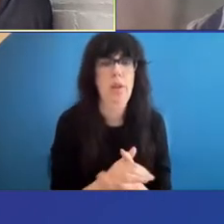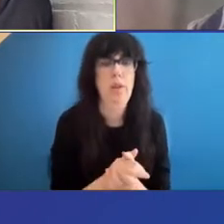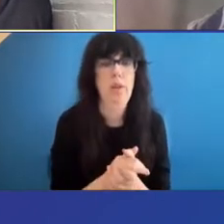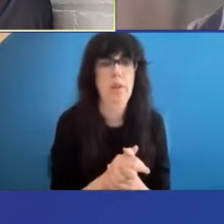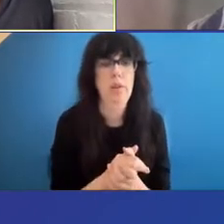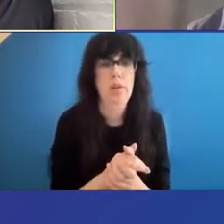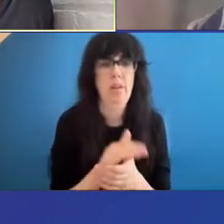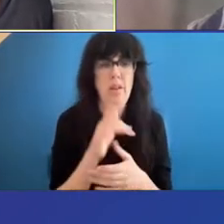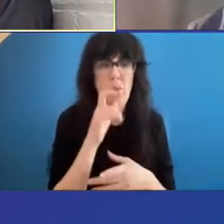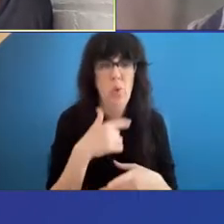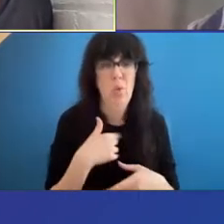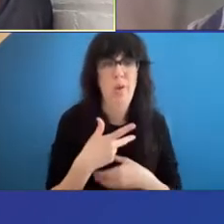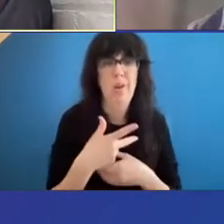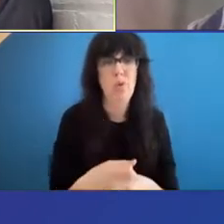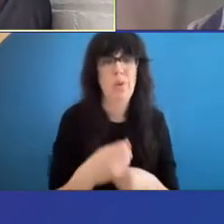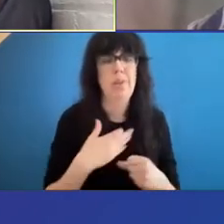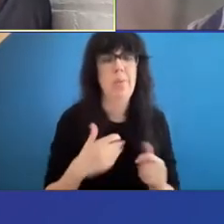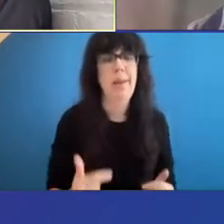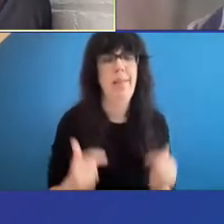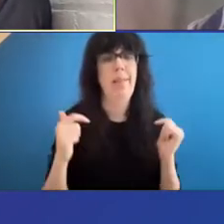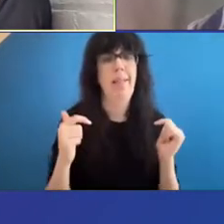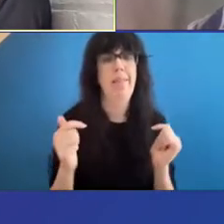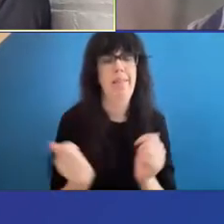who I trust my life with,